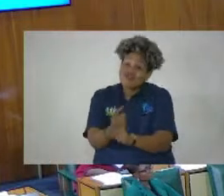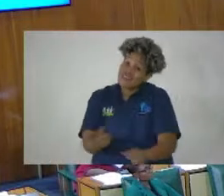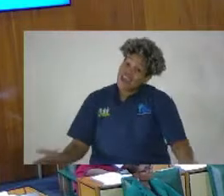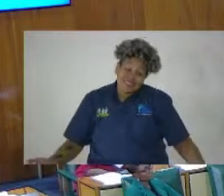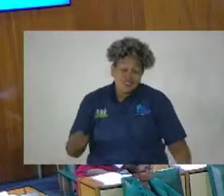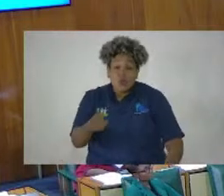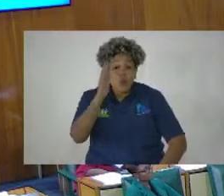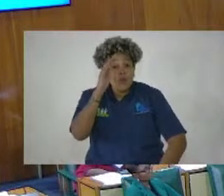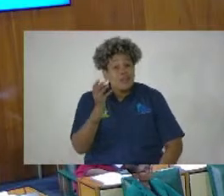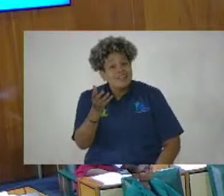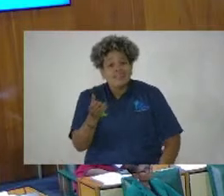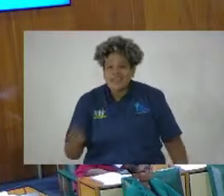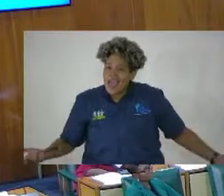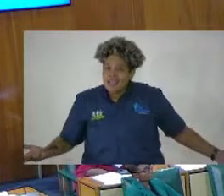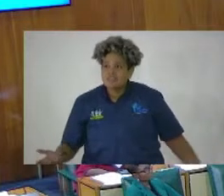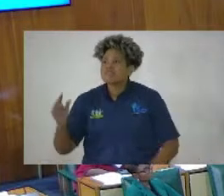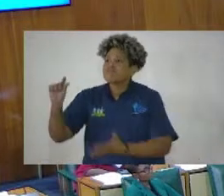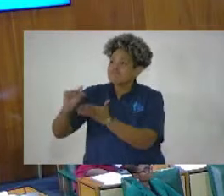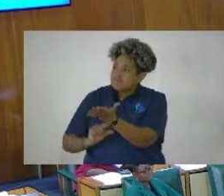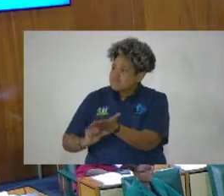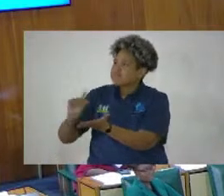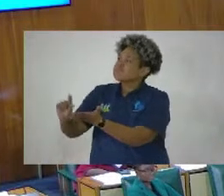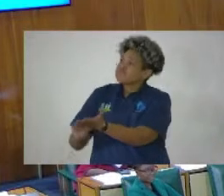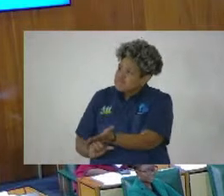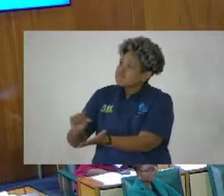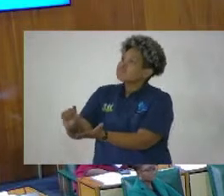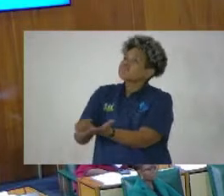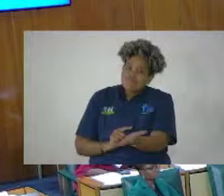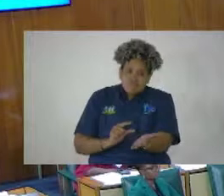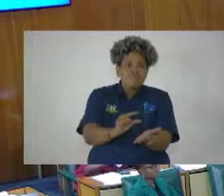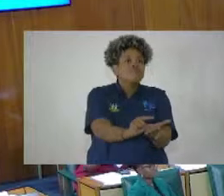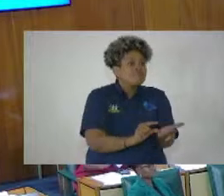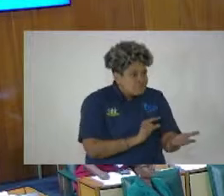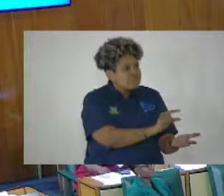you're going to get dividends like this, which are going to